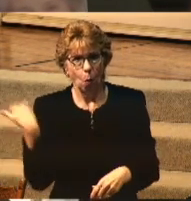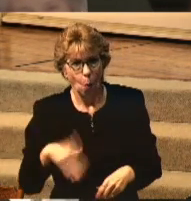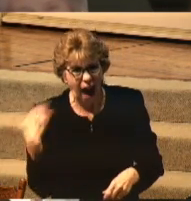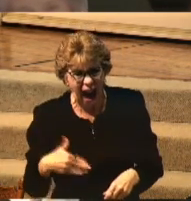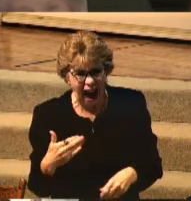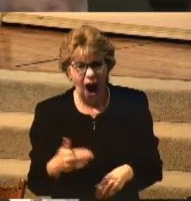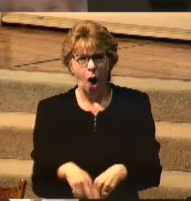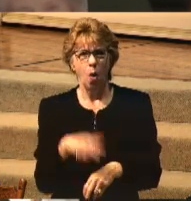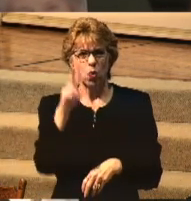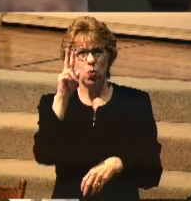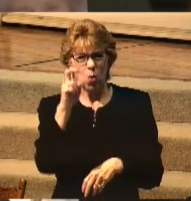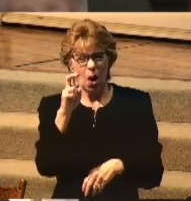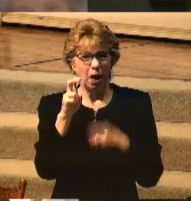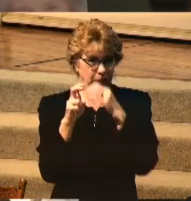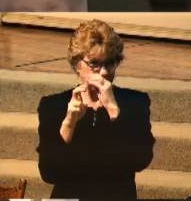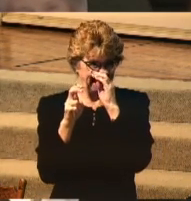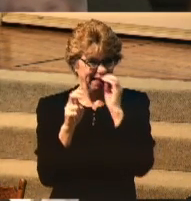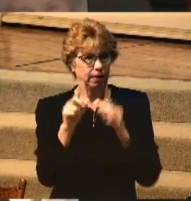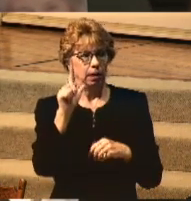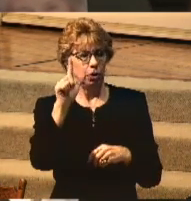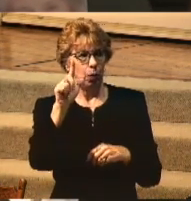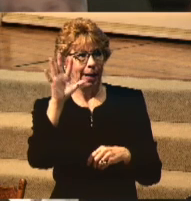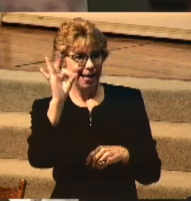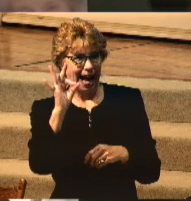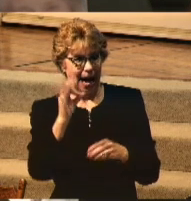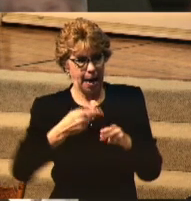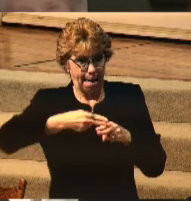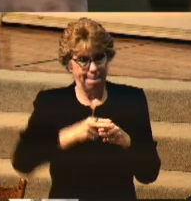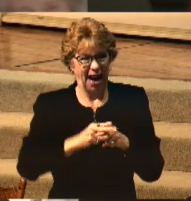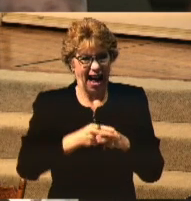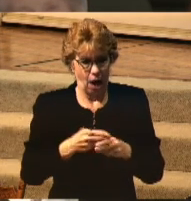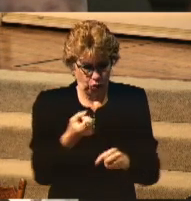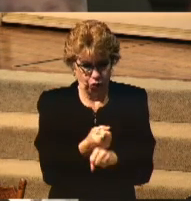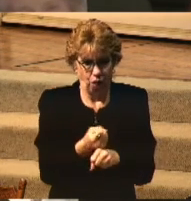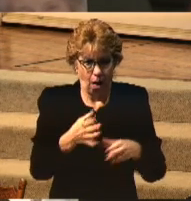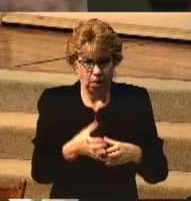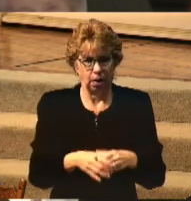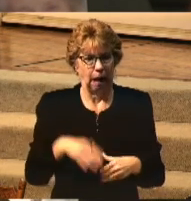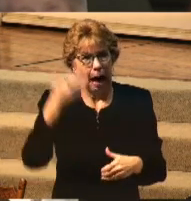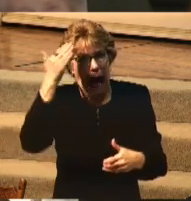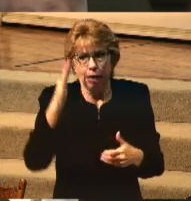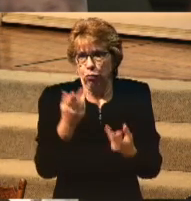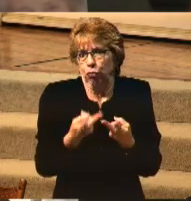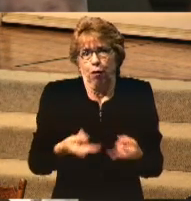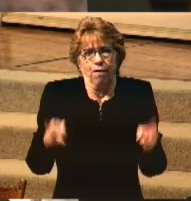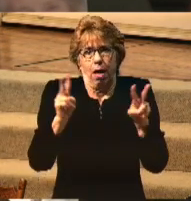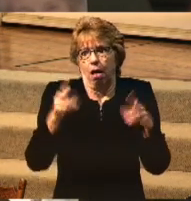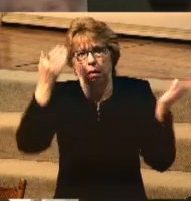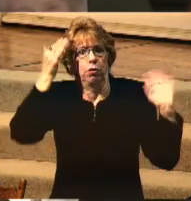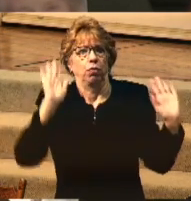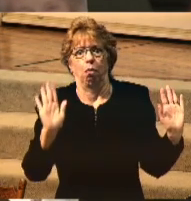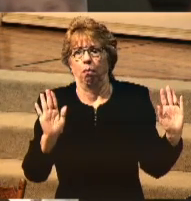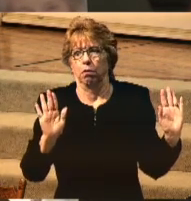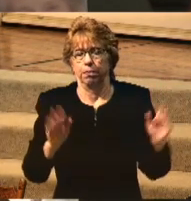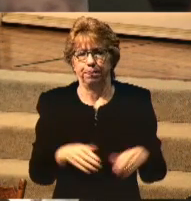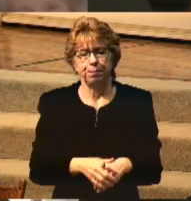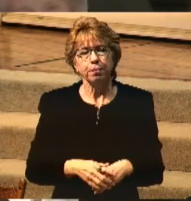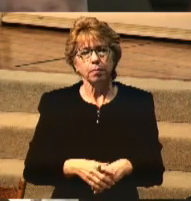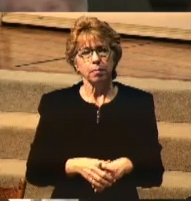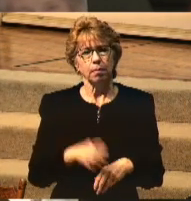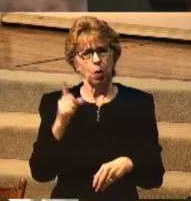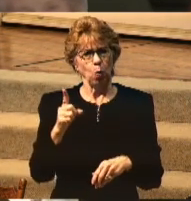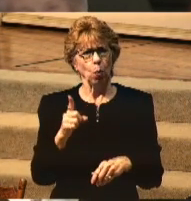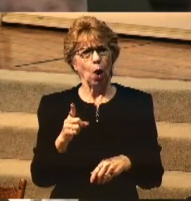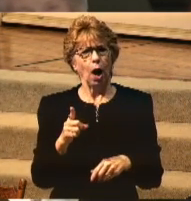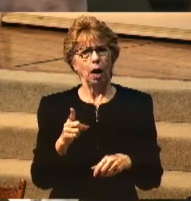229 pounds. I don't know what the value of that would be. It'd be amazing. But that's one of the terms,